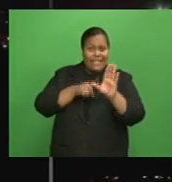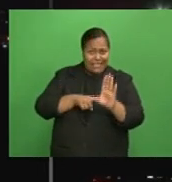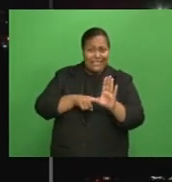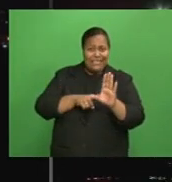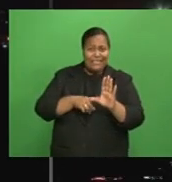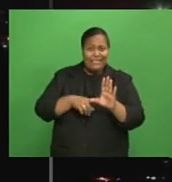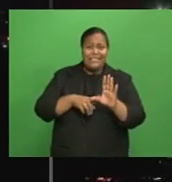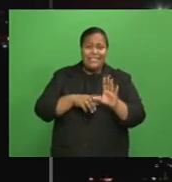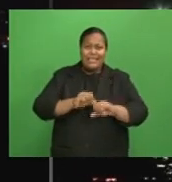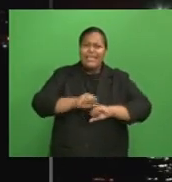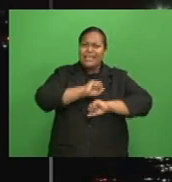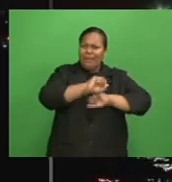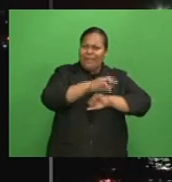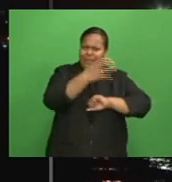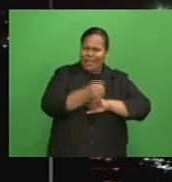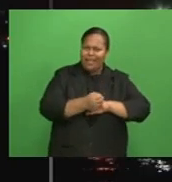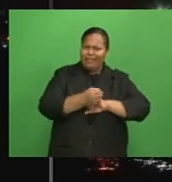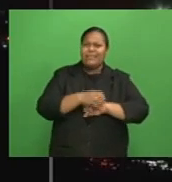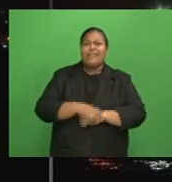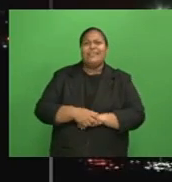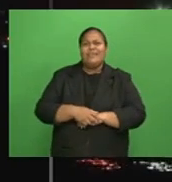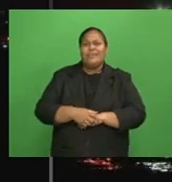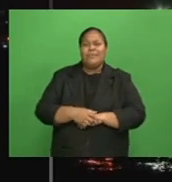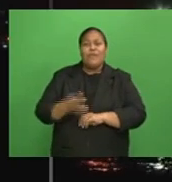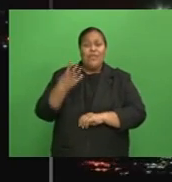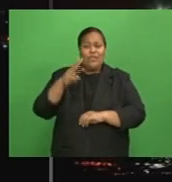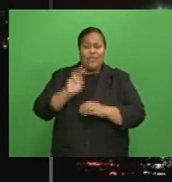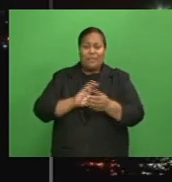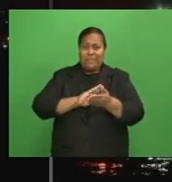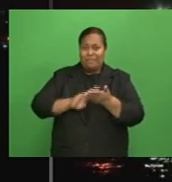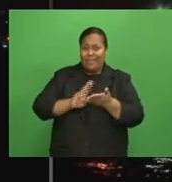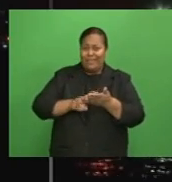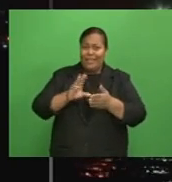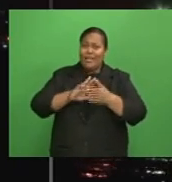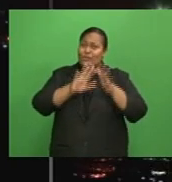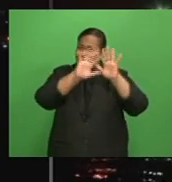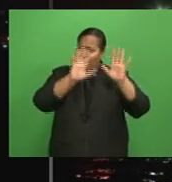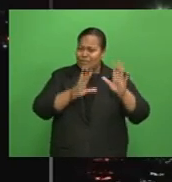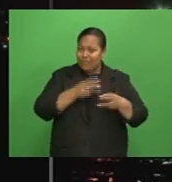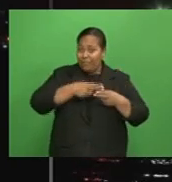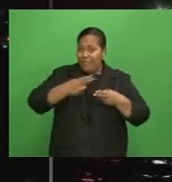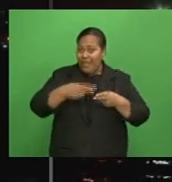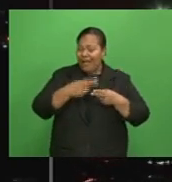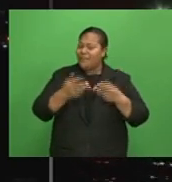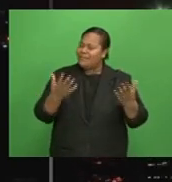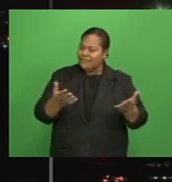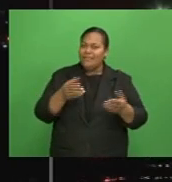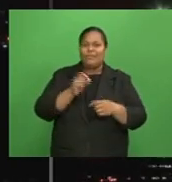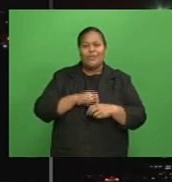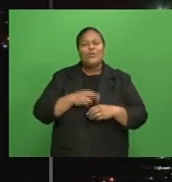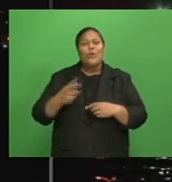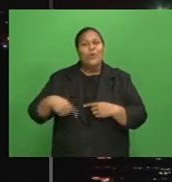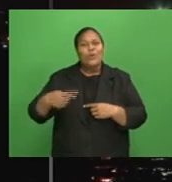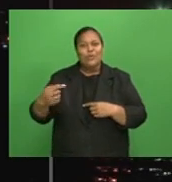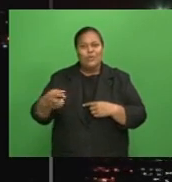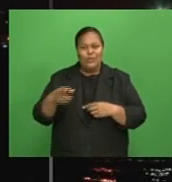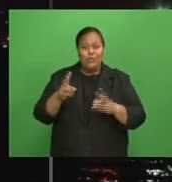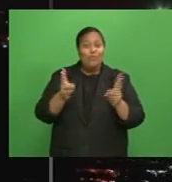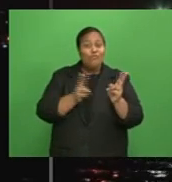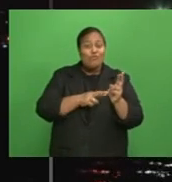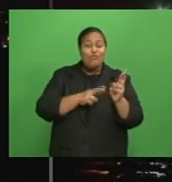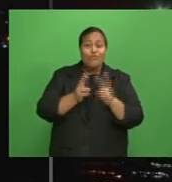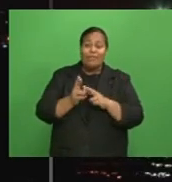led by Forest Minister Seanangamu. The interest in the tree planting program continues as rural communities reforest their